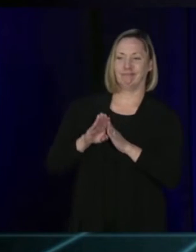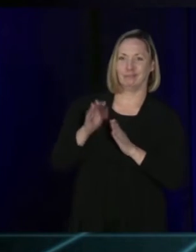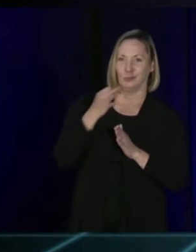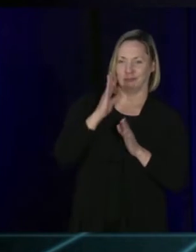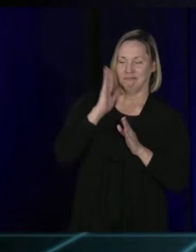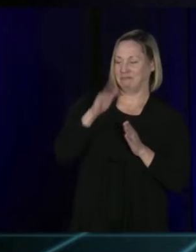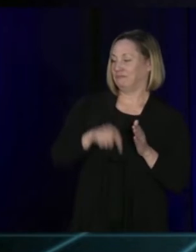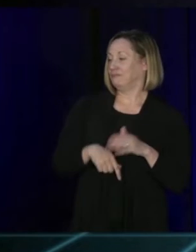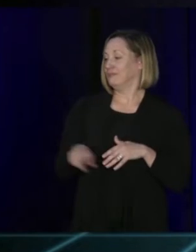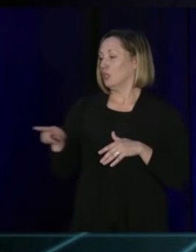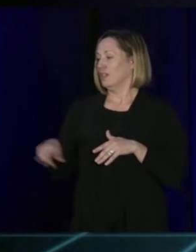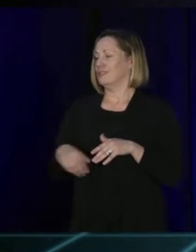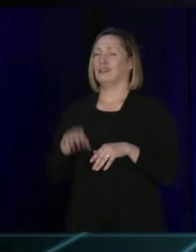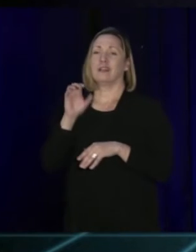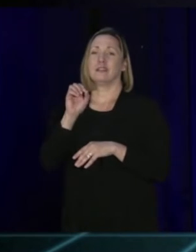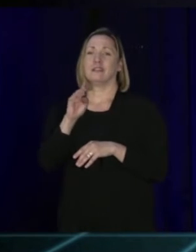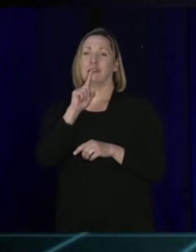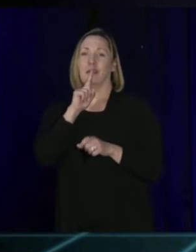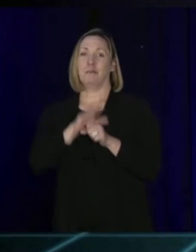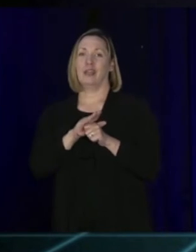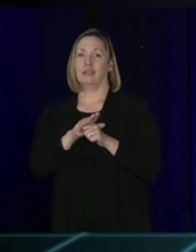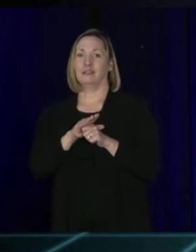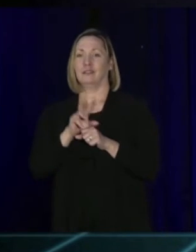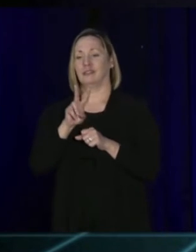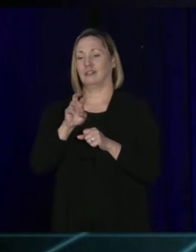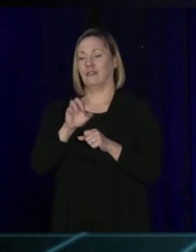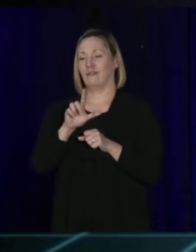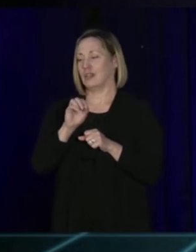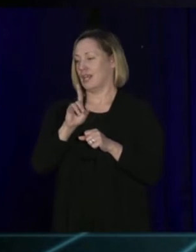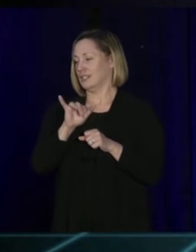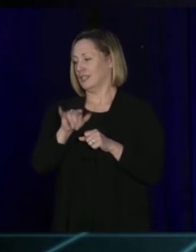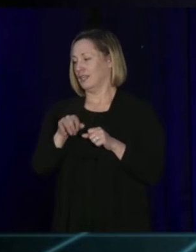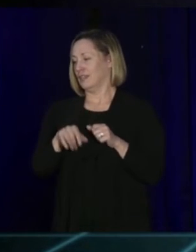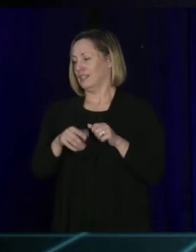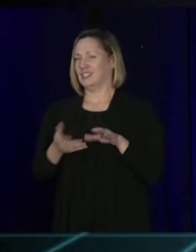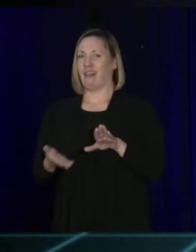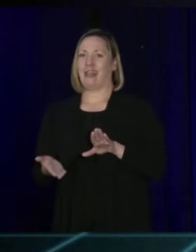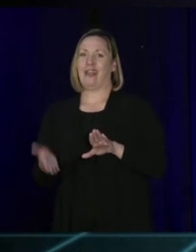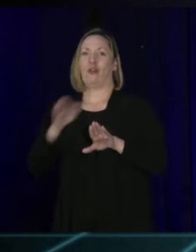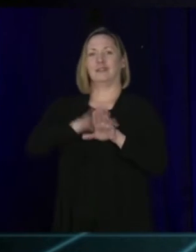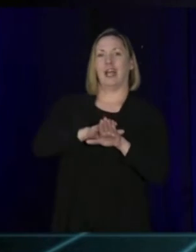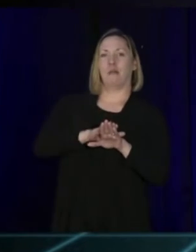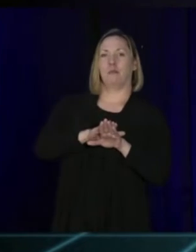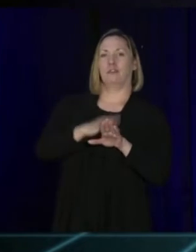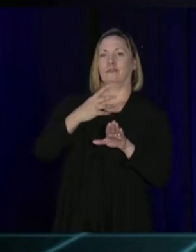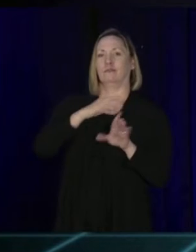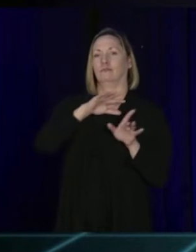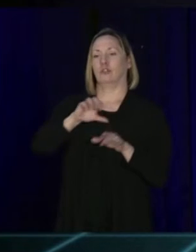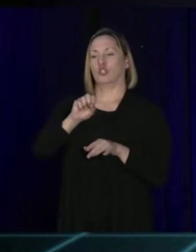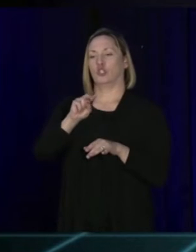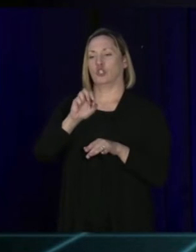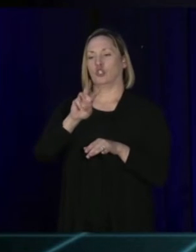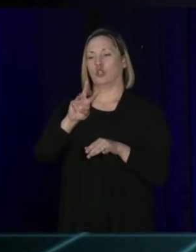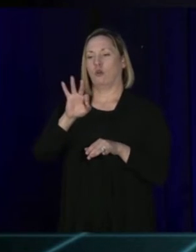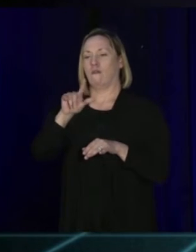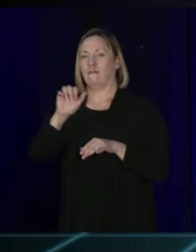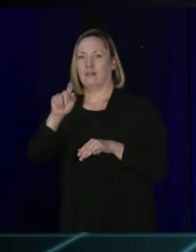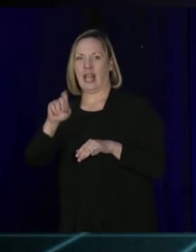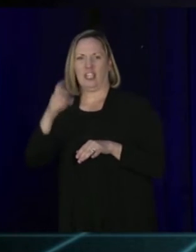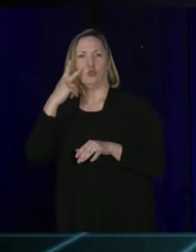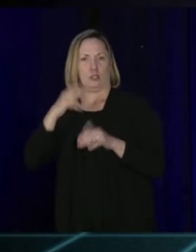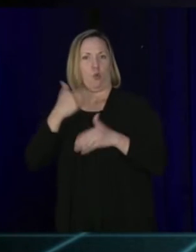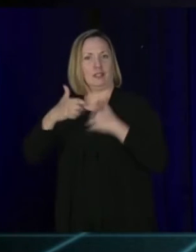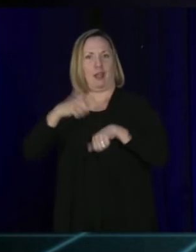commit velocity. This is a layer on top of Snowflake. The idea here is like seeing commits over time. And you can see VS Code, which is